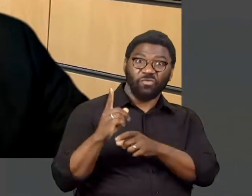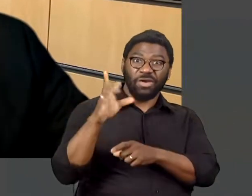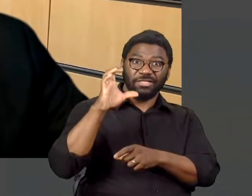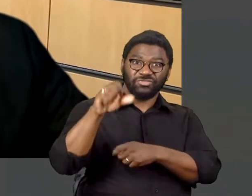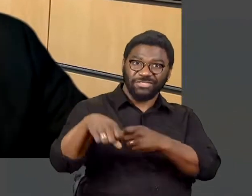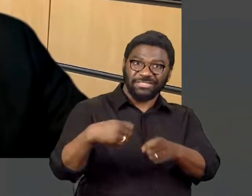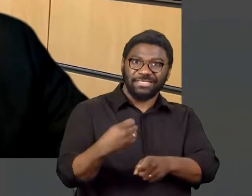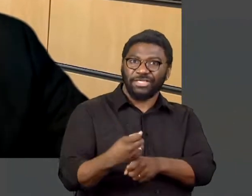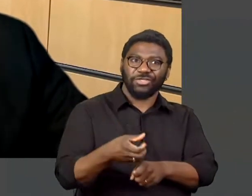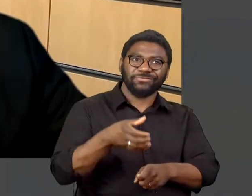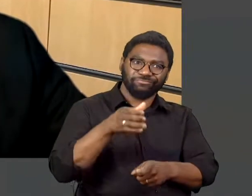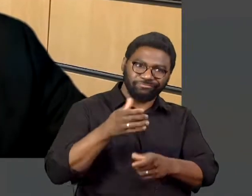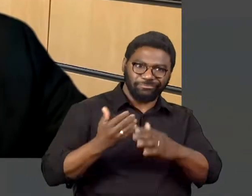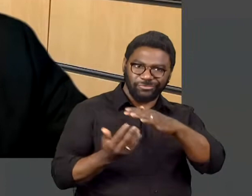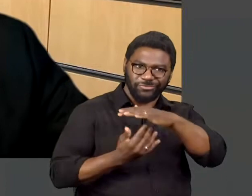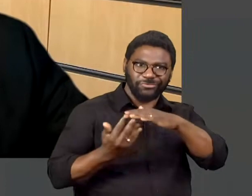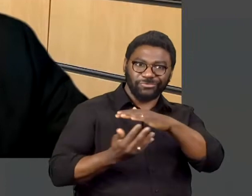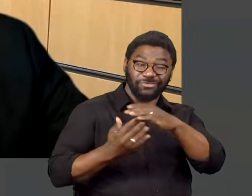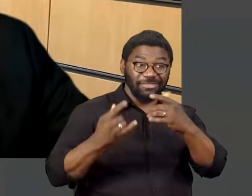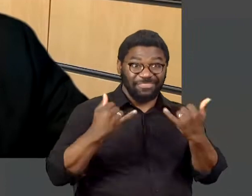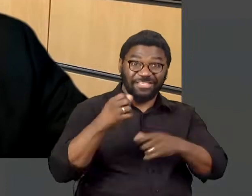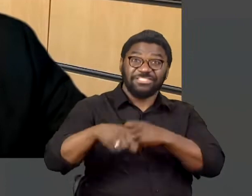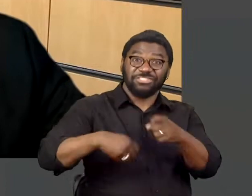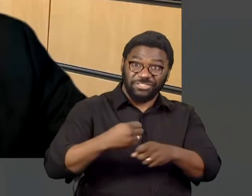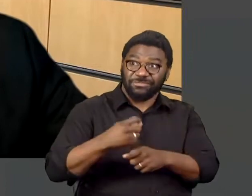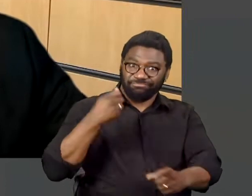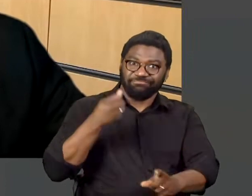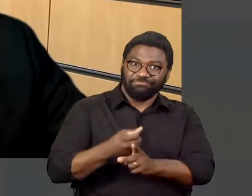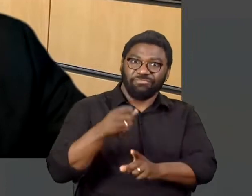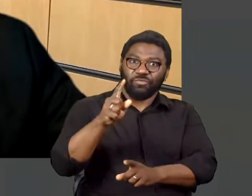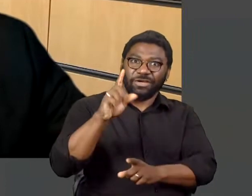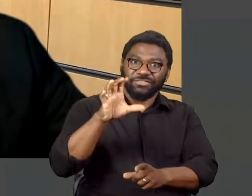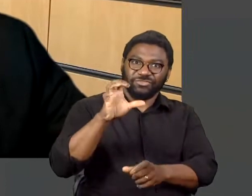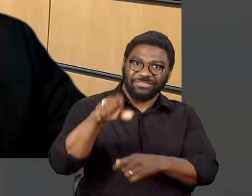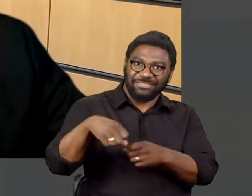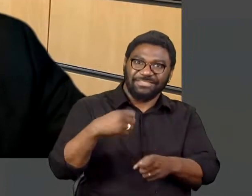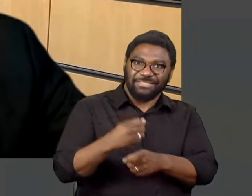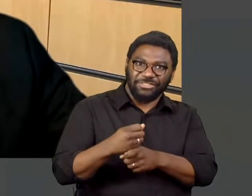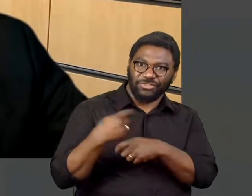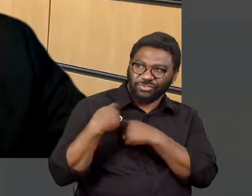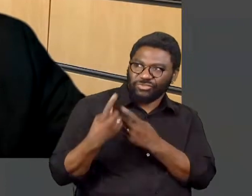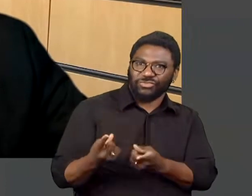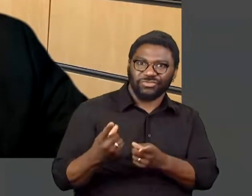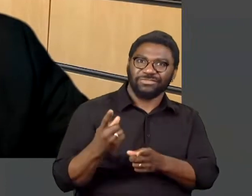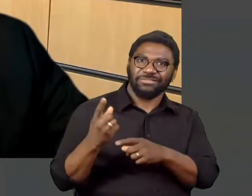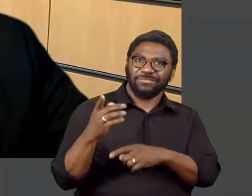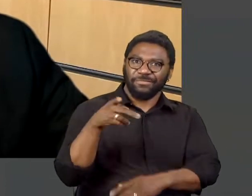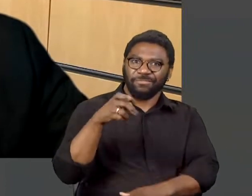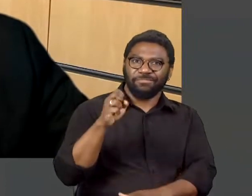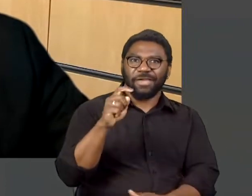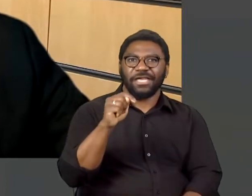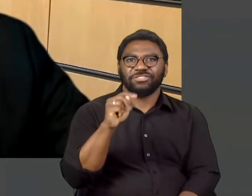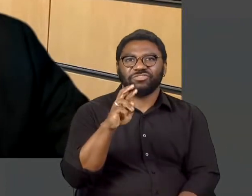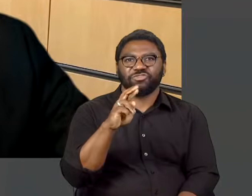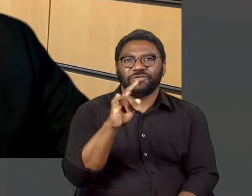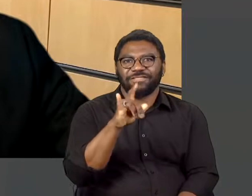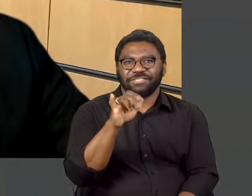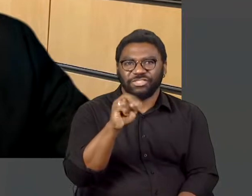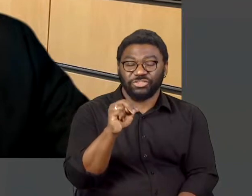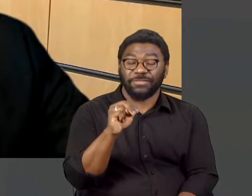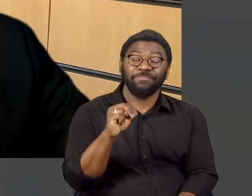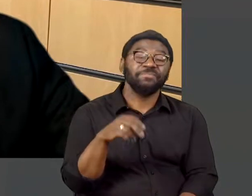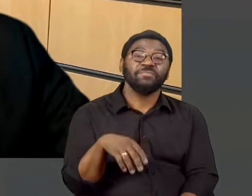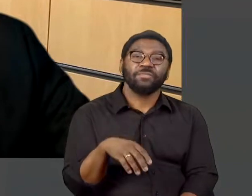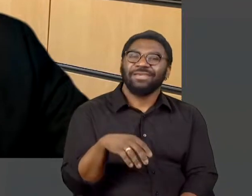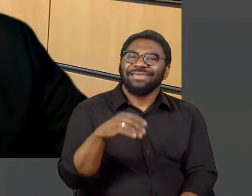we're celebrating the 100th year of pasteurization this year. Even if the virus is detected in raw milk,